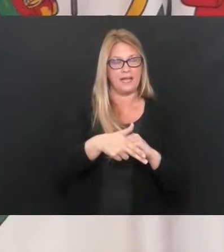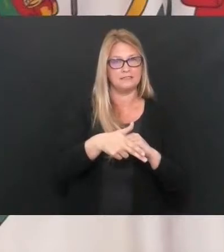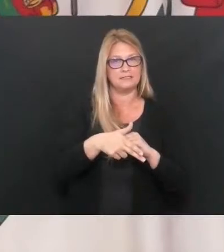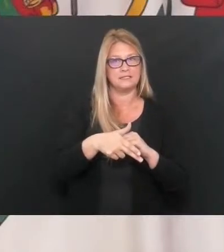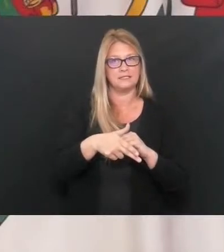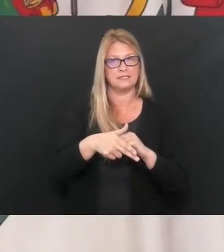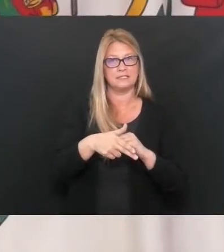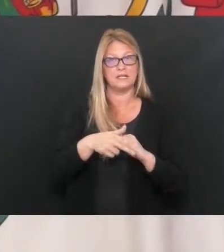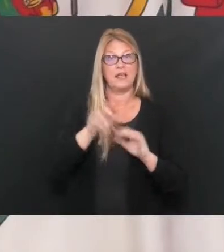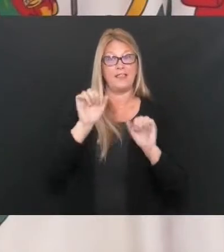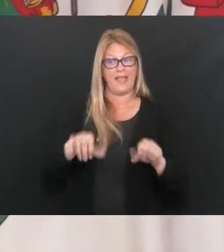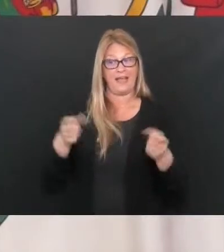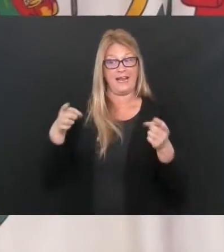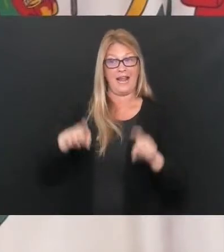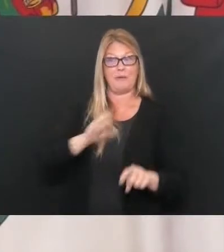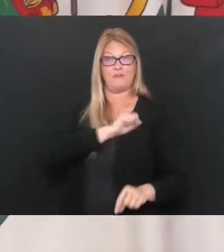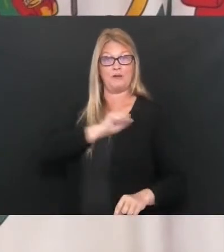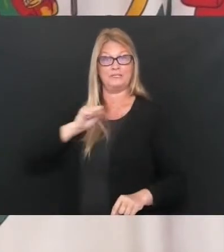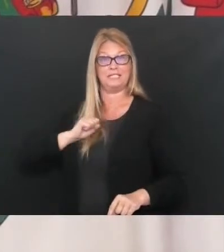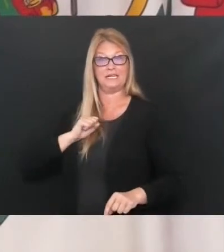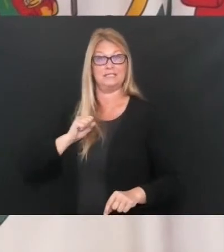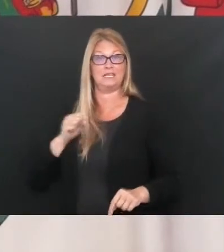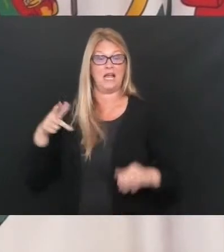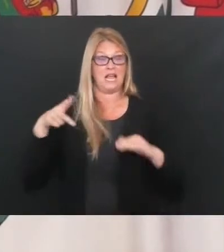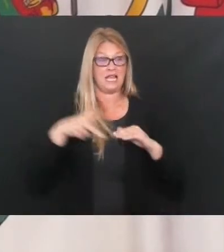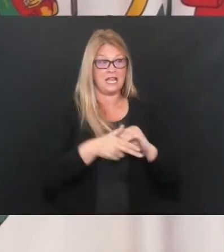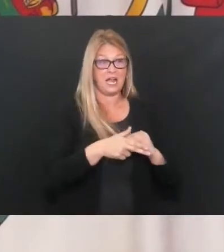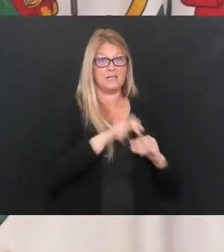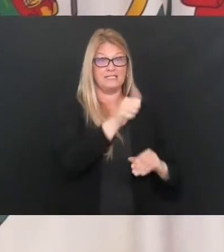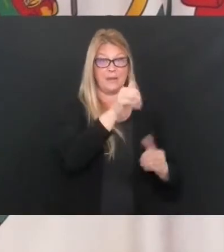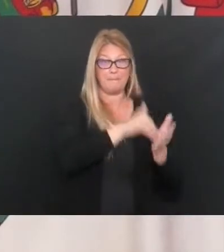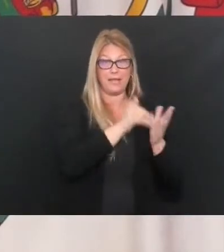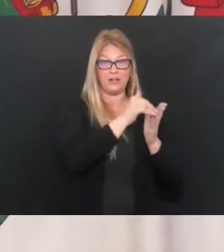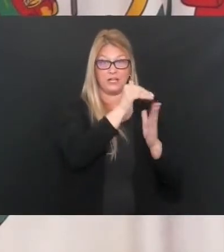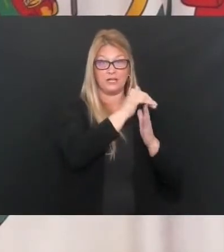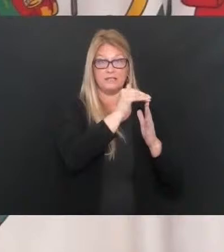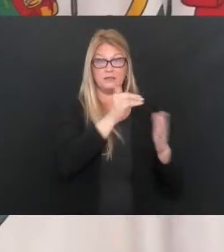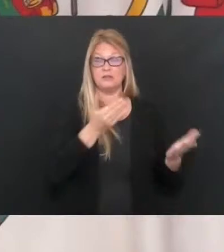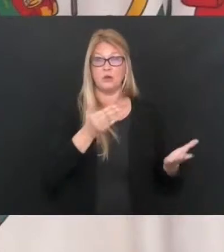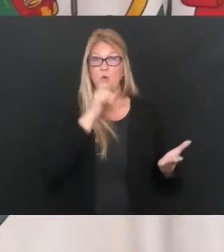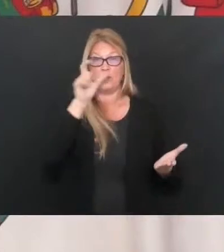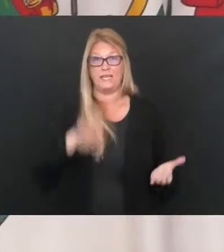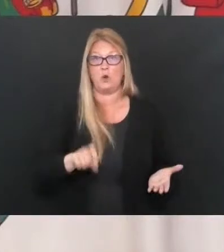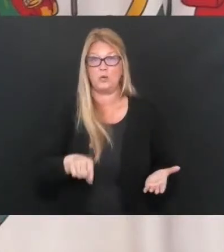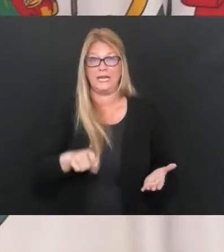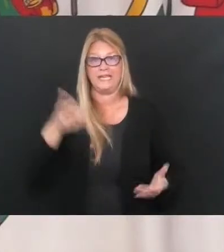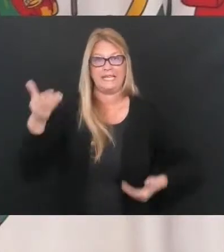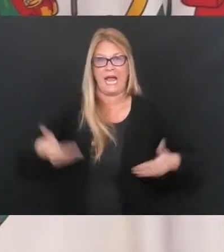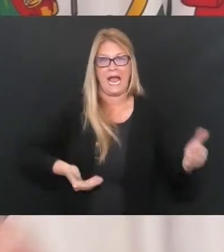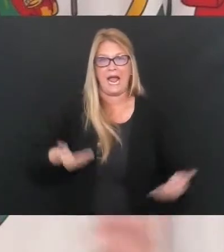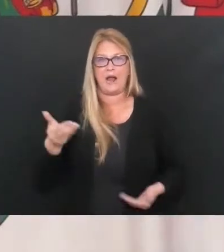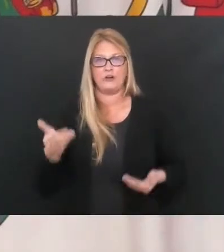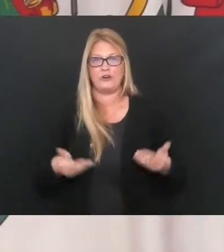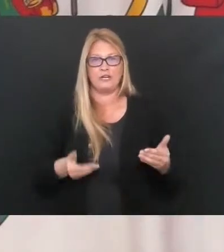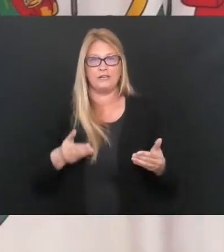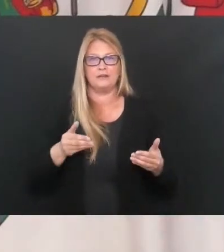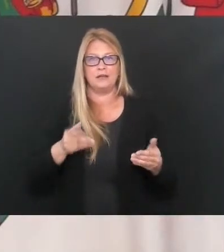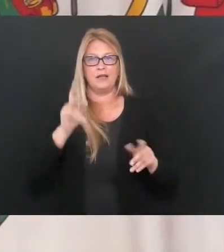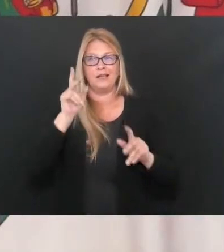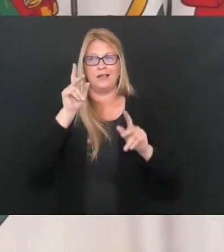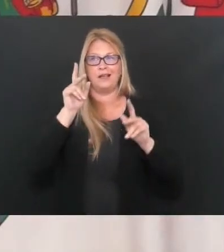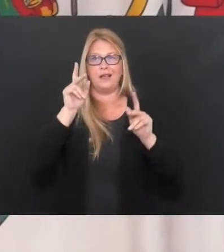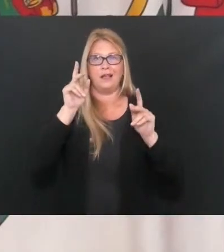from the Senate side, and $10 million worth of cuts where we just have attrition, where we just don't need to hire a person back after a